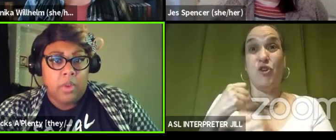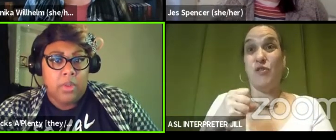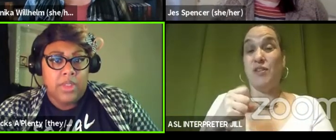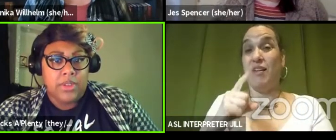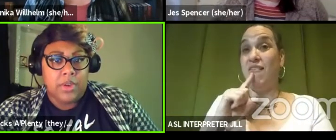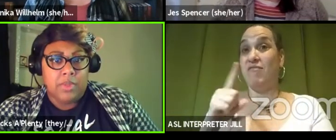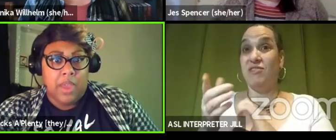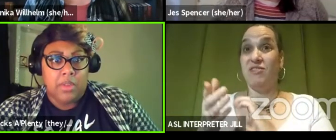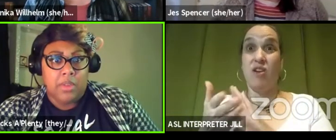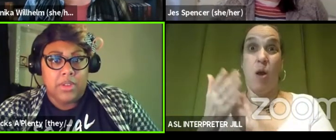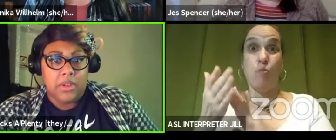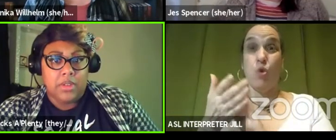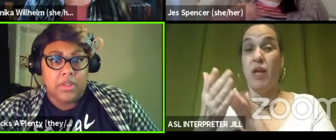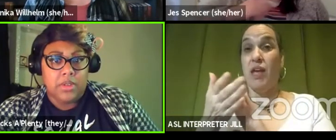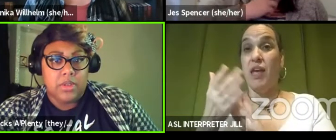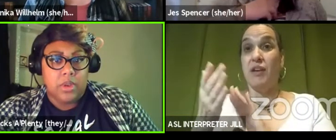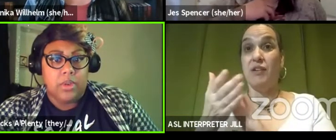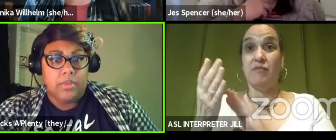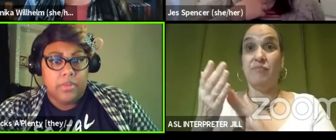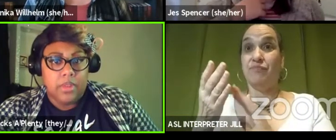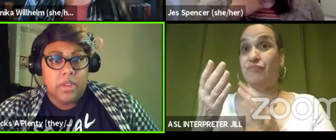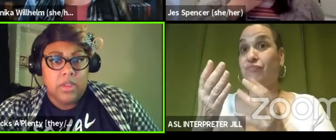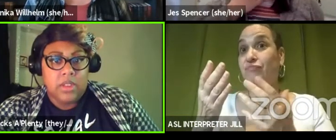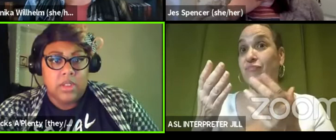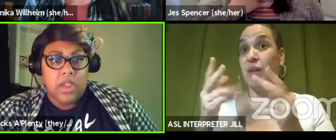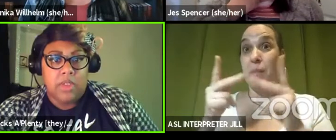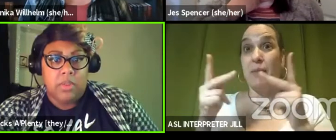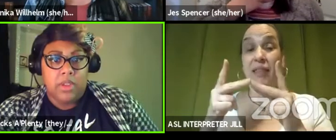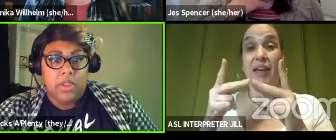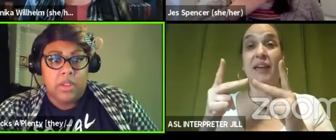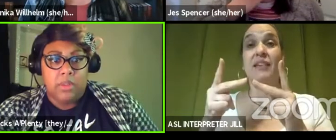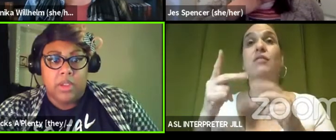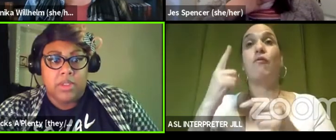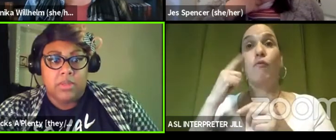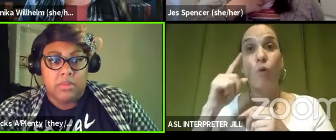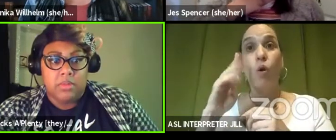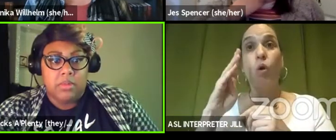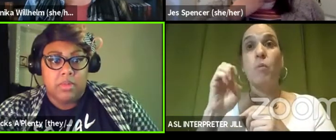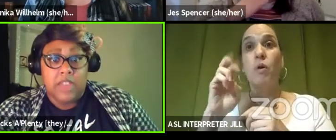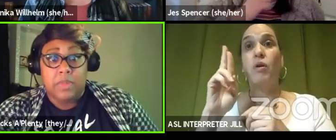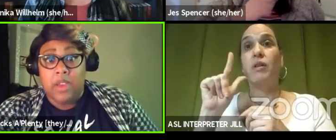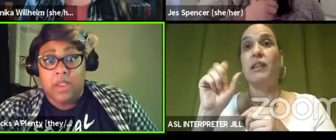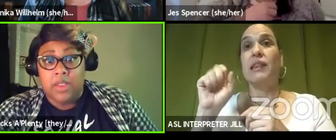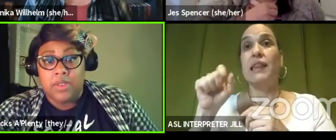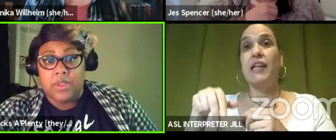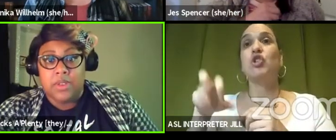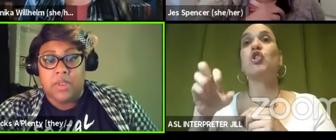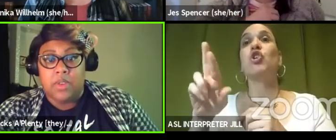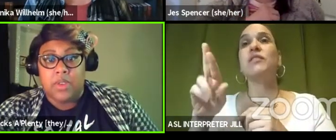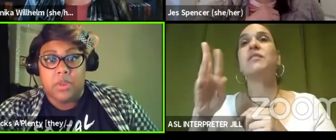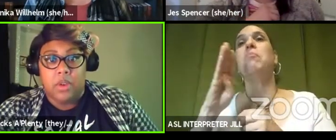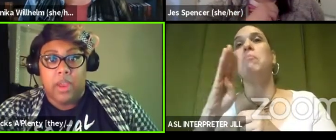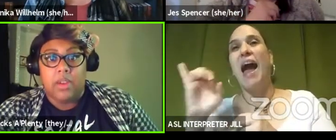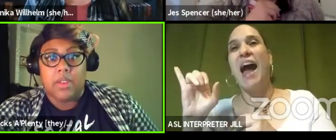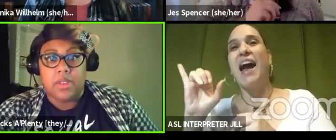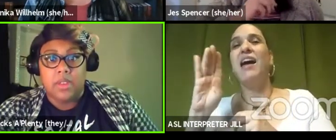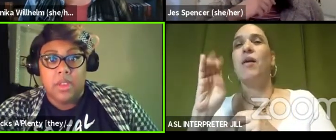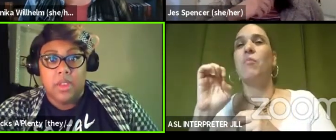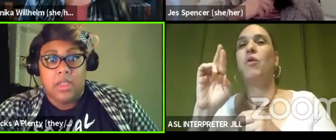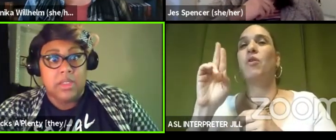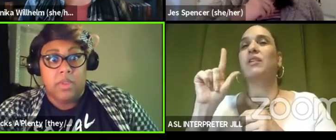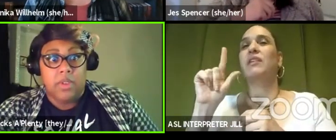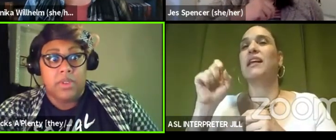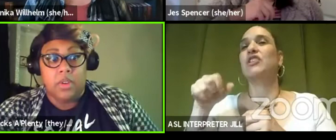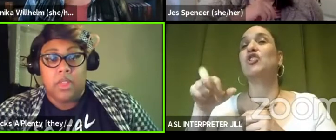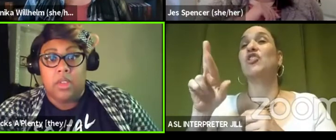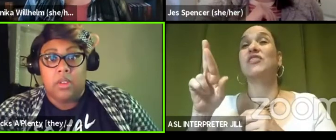venue for burlesquers by burlesquers. So that's amazing. It's kind of a big deal. But it's, as parents, there's several of us who are parents